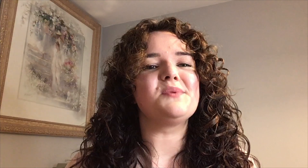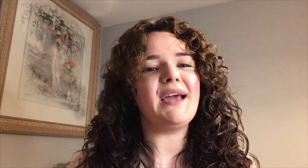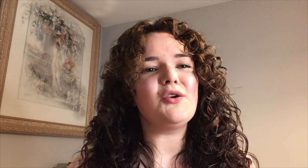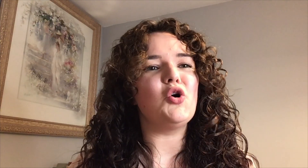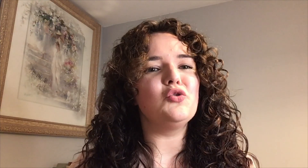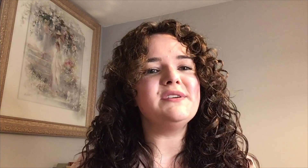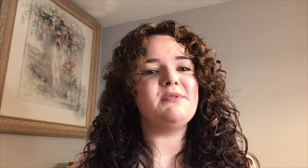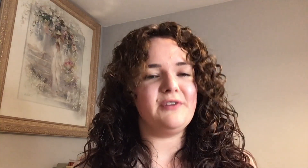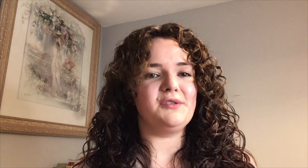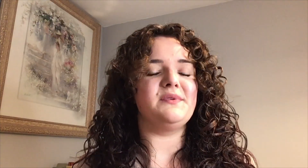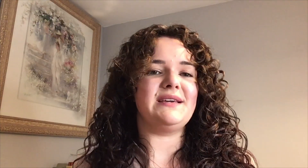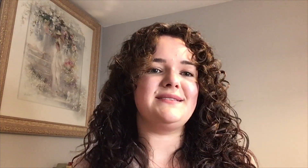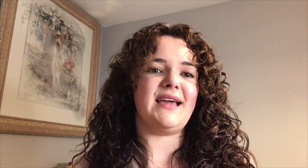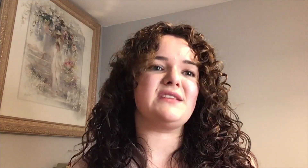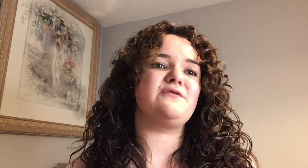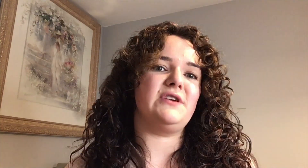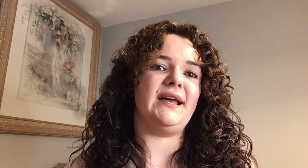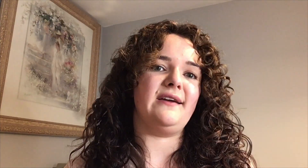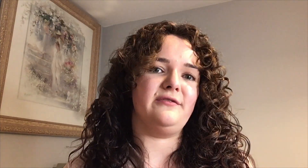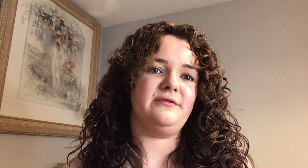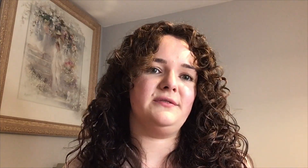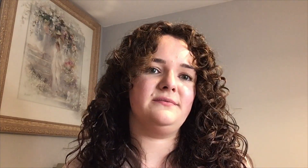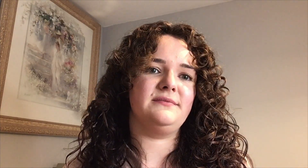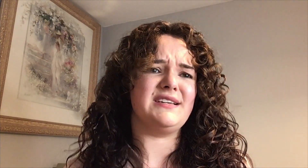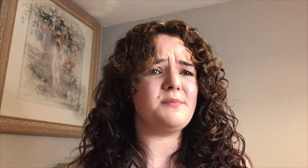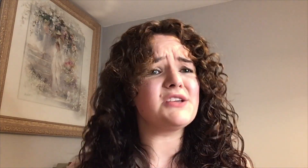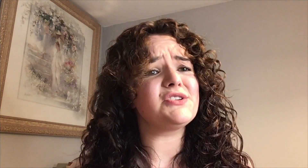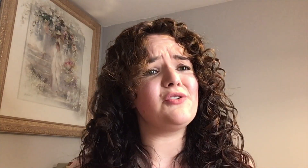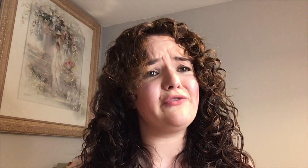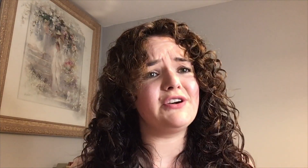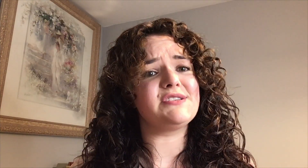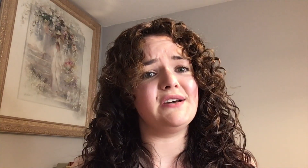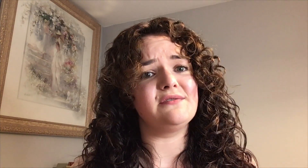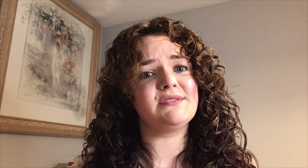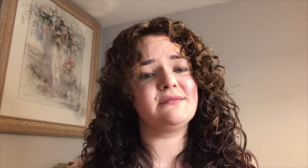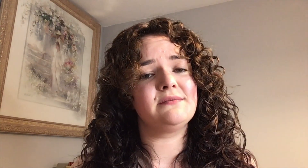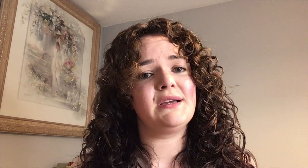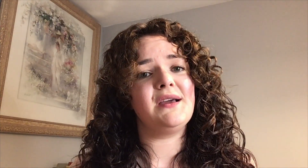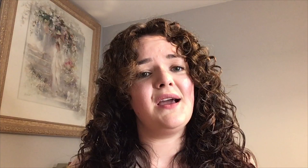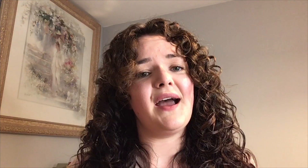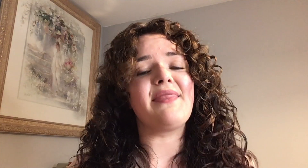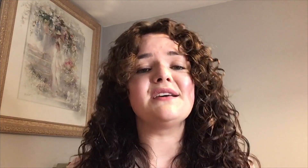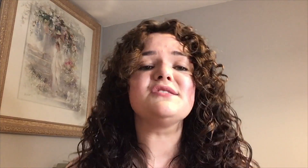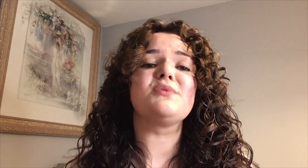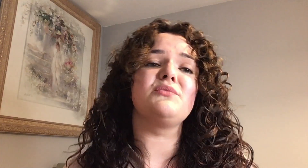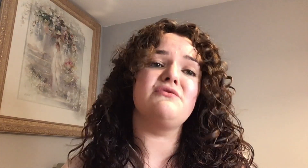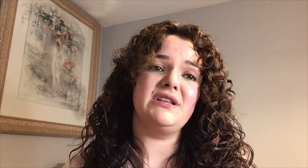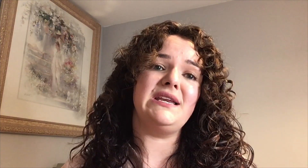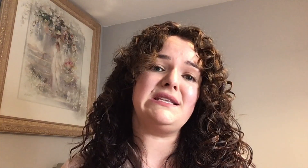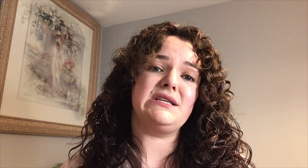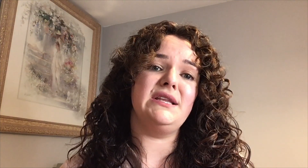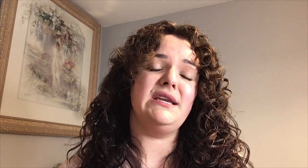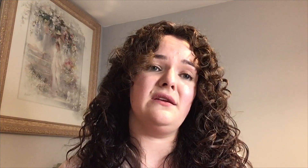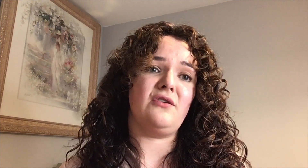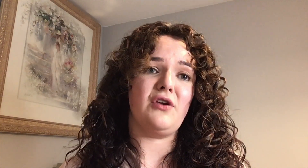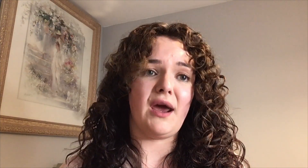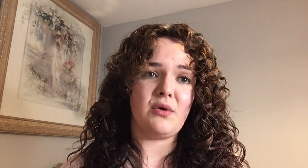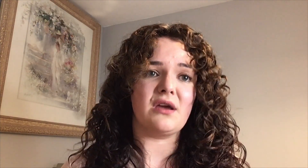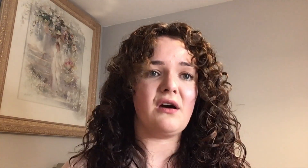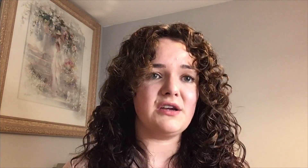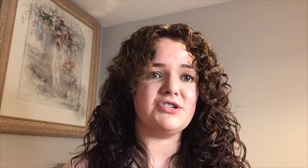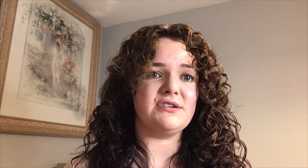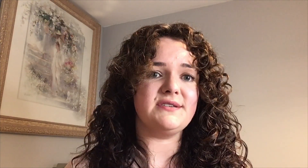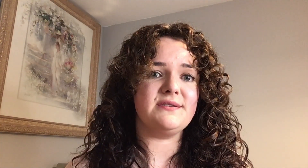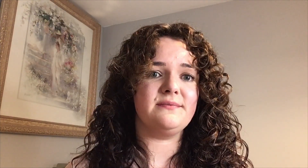The thing is, we can't always be filled with this zest for life, especially not for ourselves. And this is when we really need to lean on